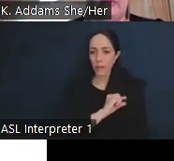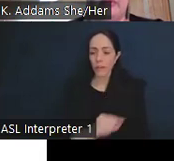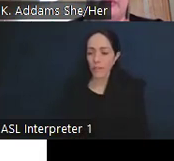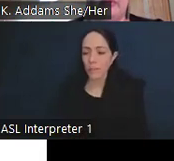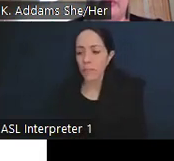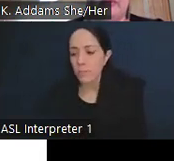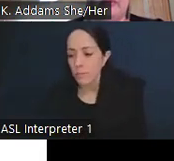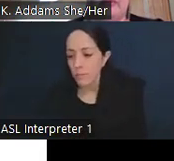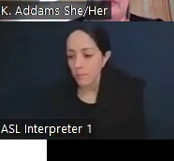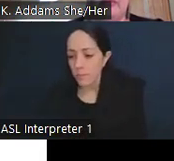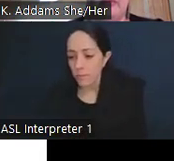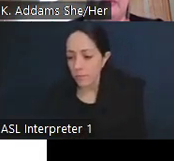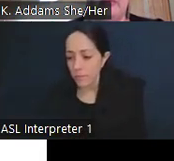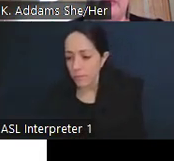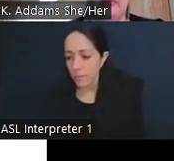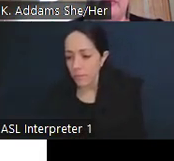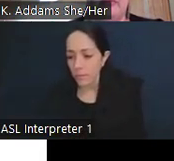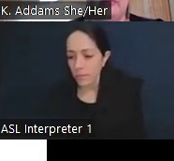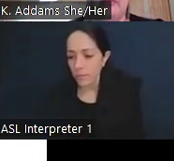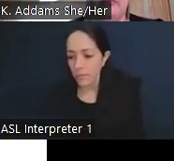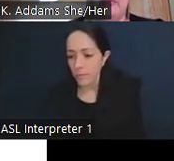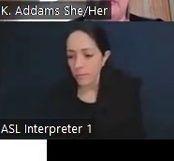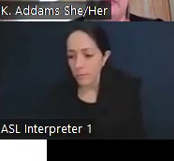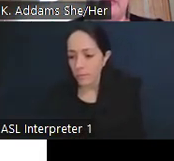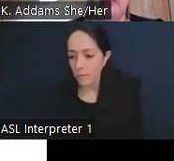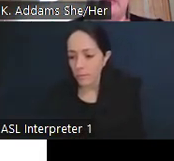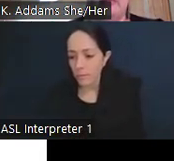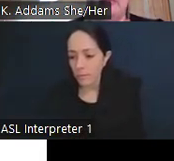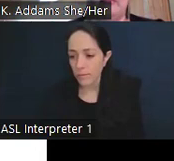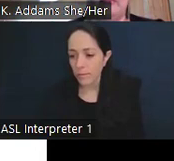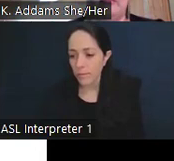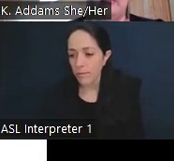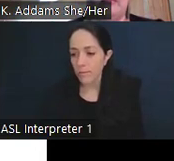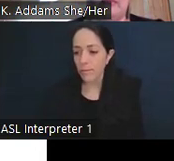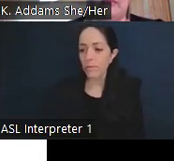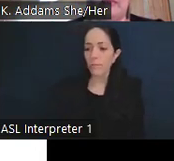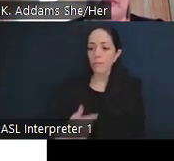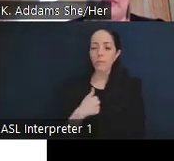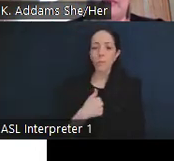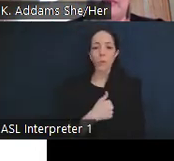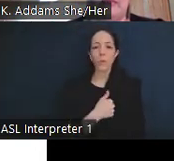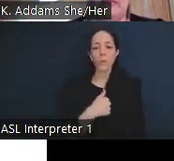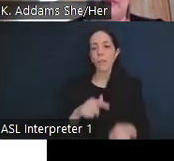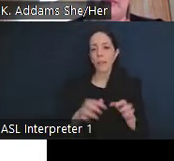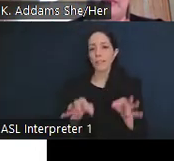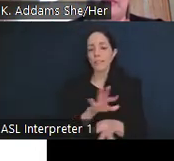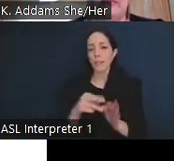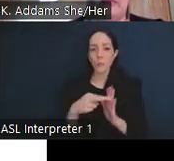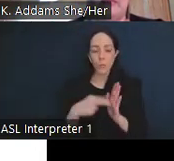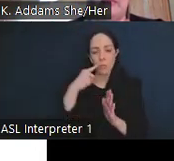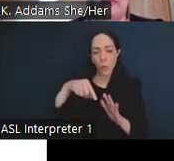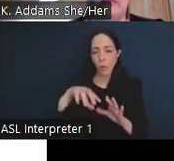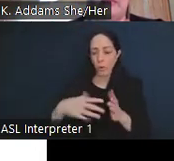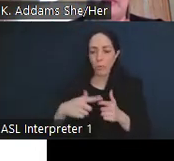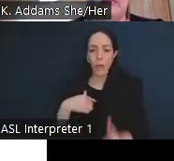these are guidelines, not rules that we get to decide for what is best for our group. So I would be curious